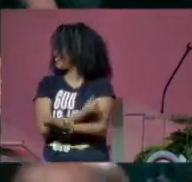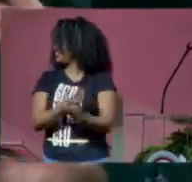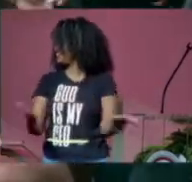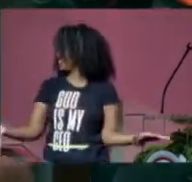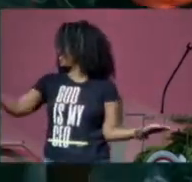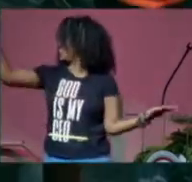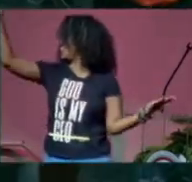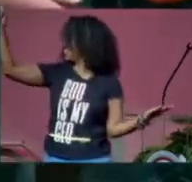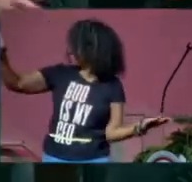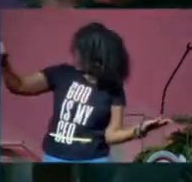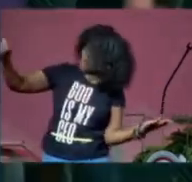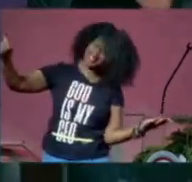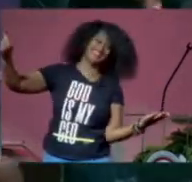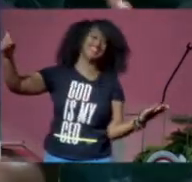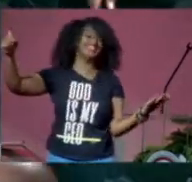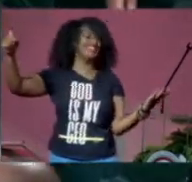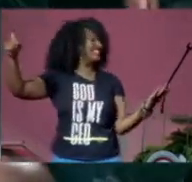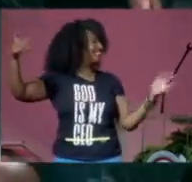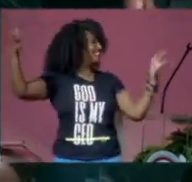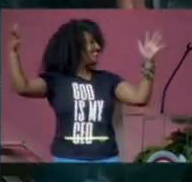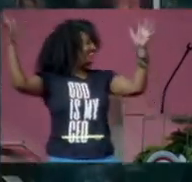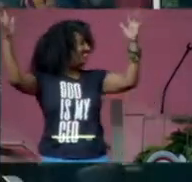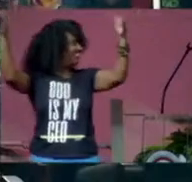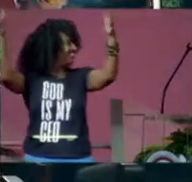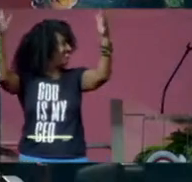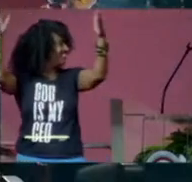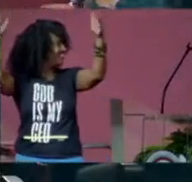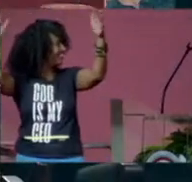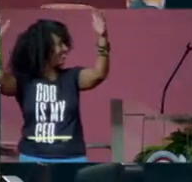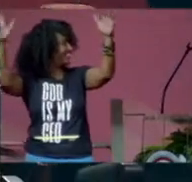have everything they need.